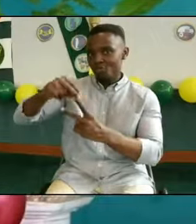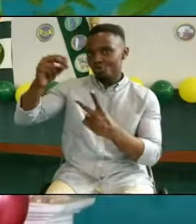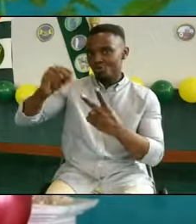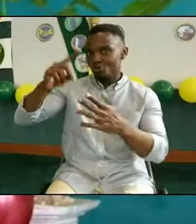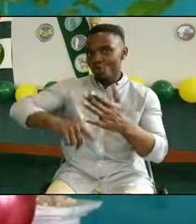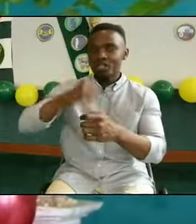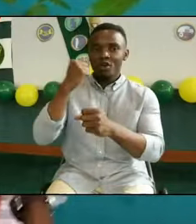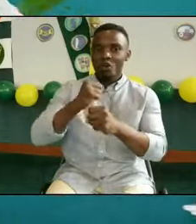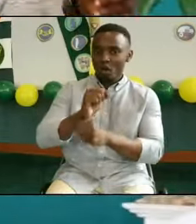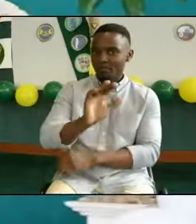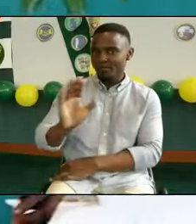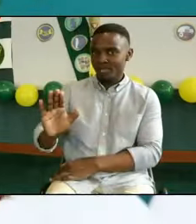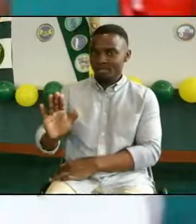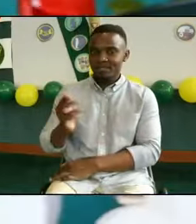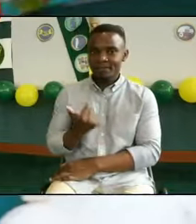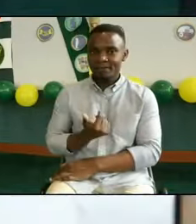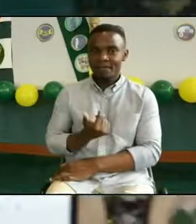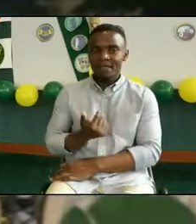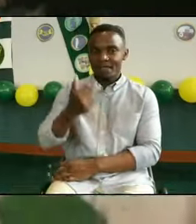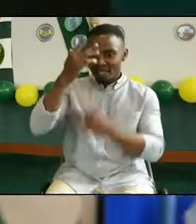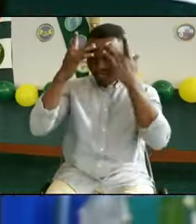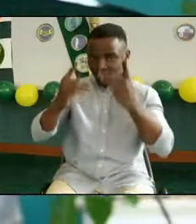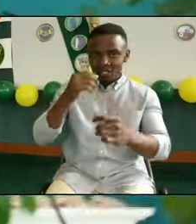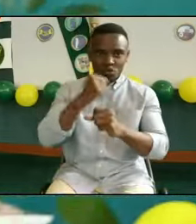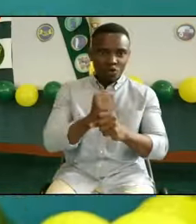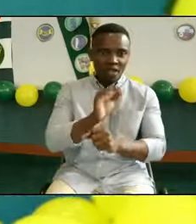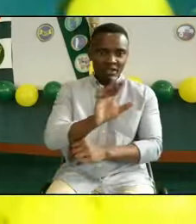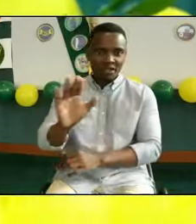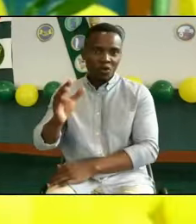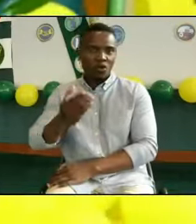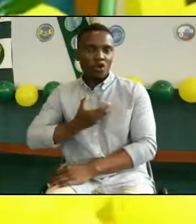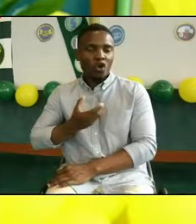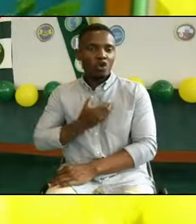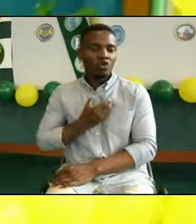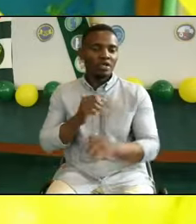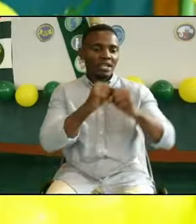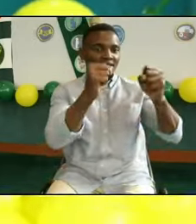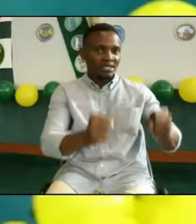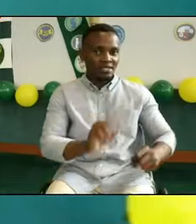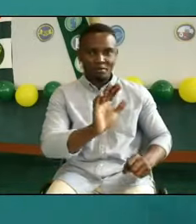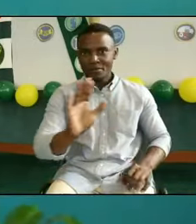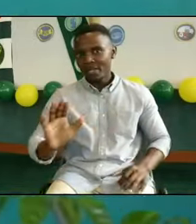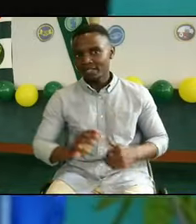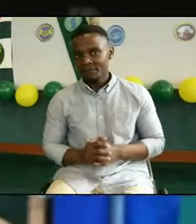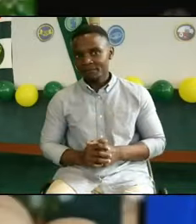to choose jobs. They decided to what? To now work in their own what? Their own systems.